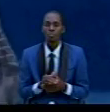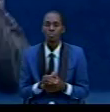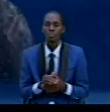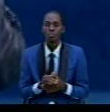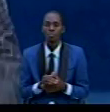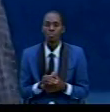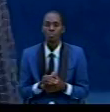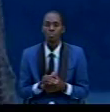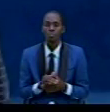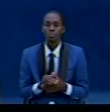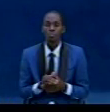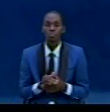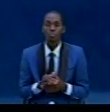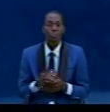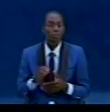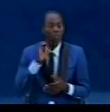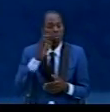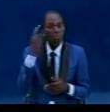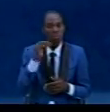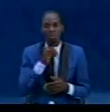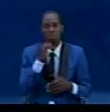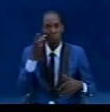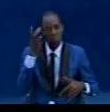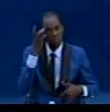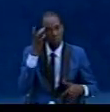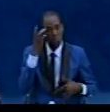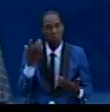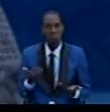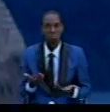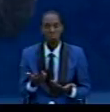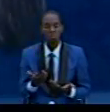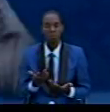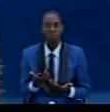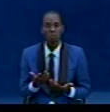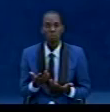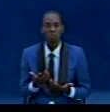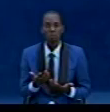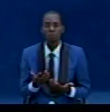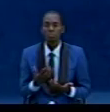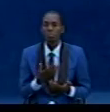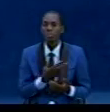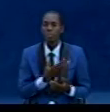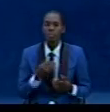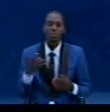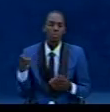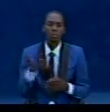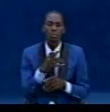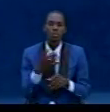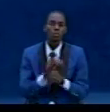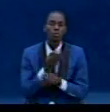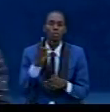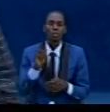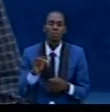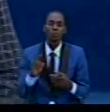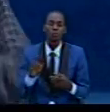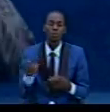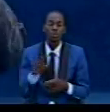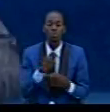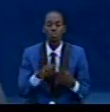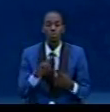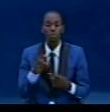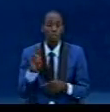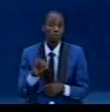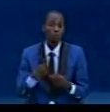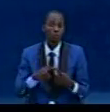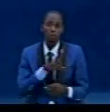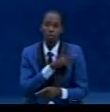I didn't see. I close eye. They take me to hospital. When I get to hospital, they do